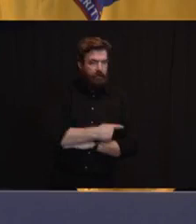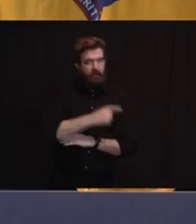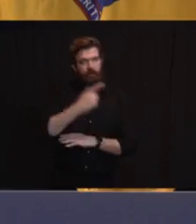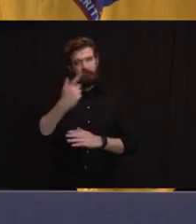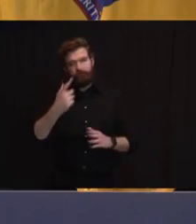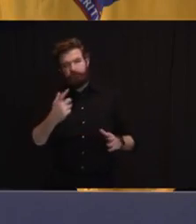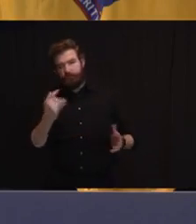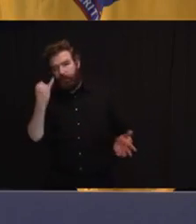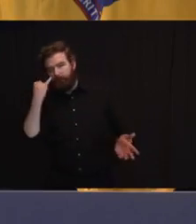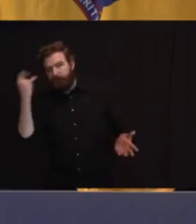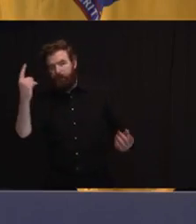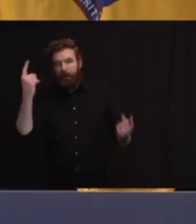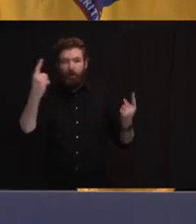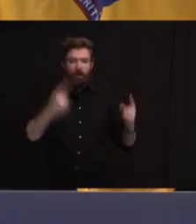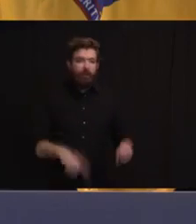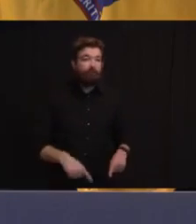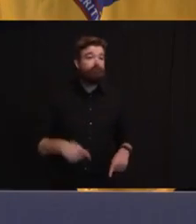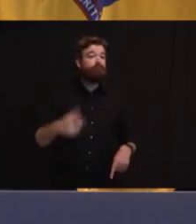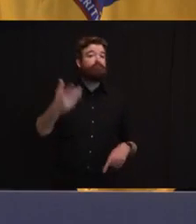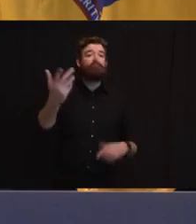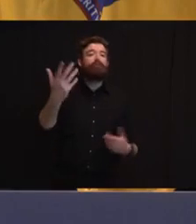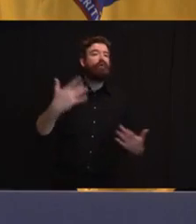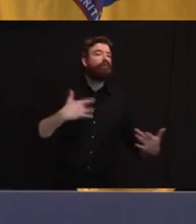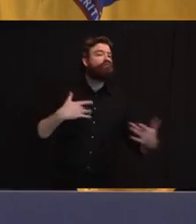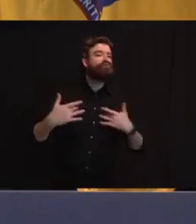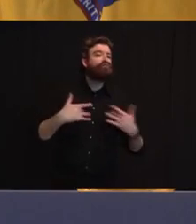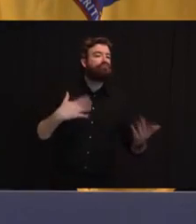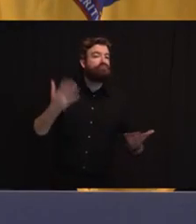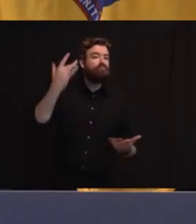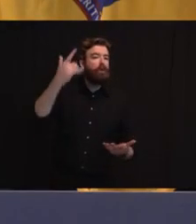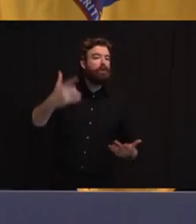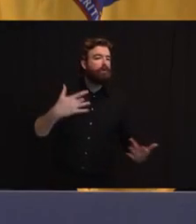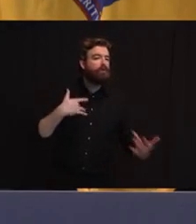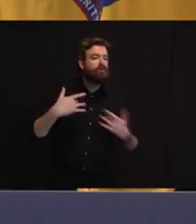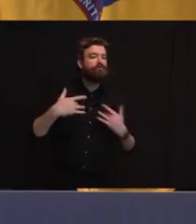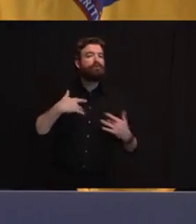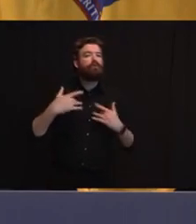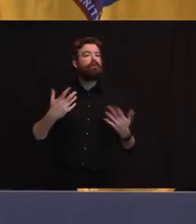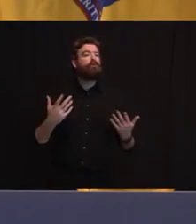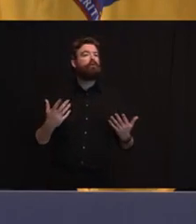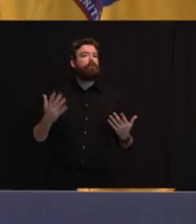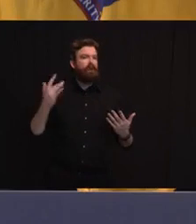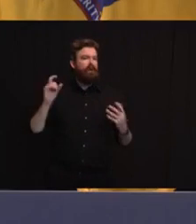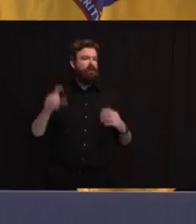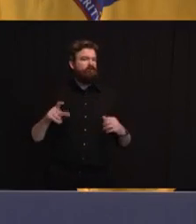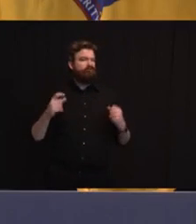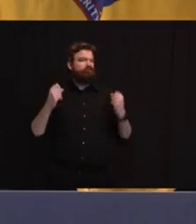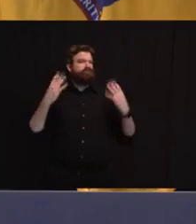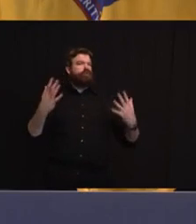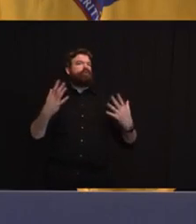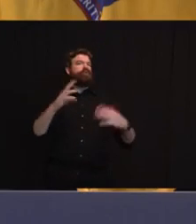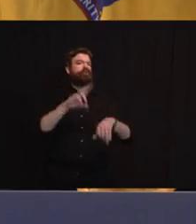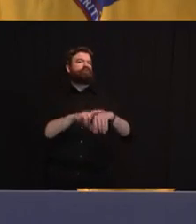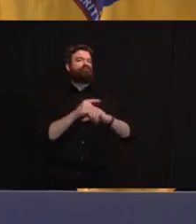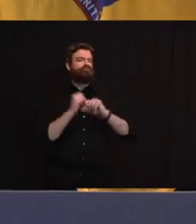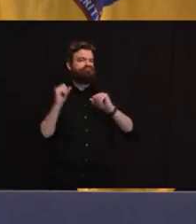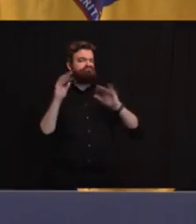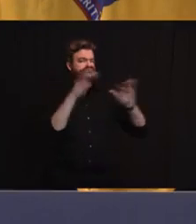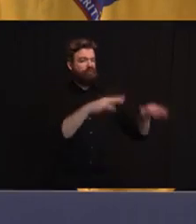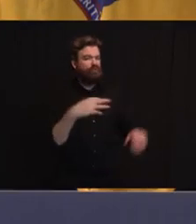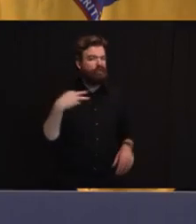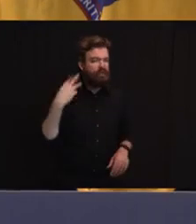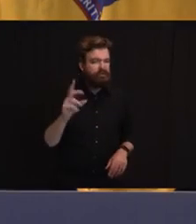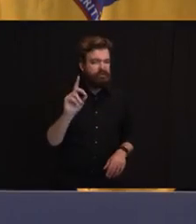are, or what specifically is concerning why there need to be so many troops in Washington? That's it. Thank you. You